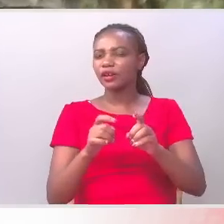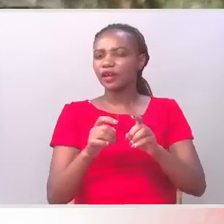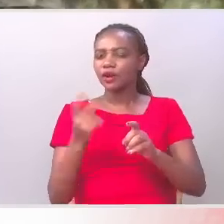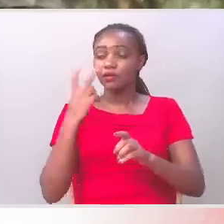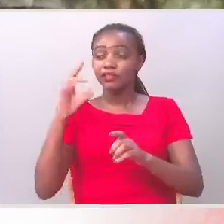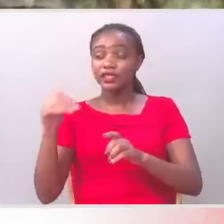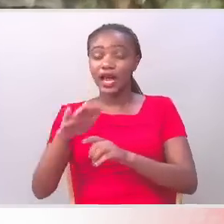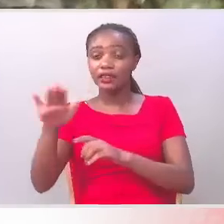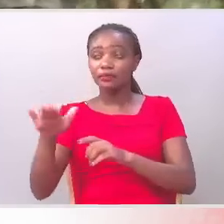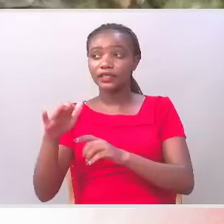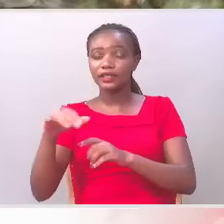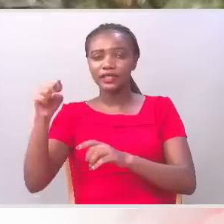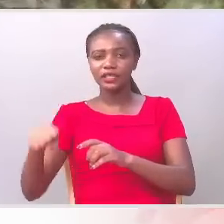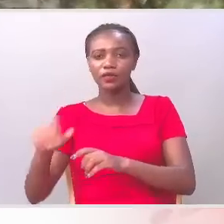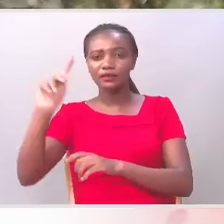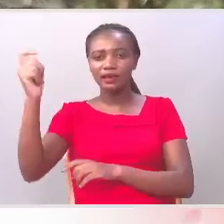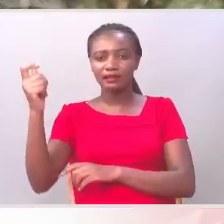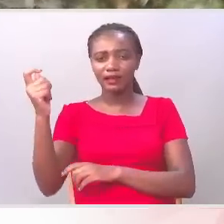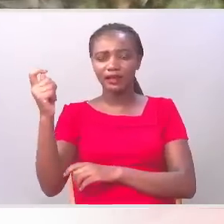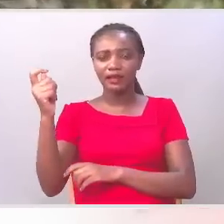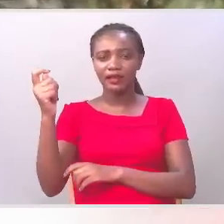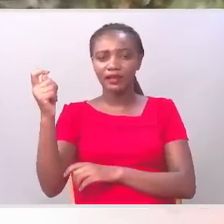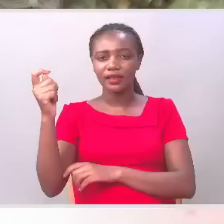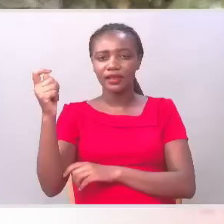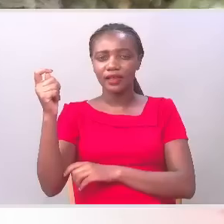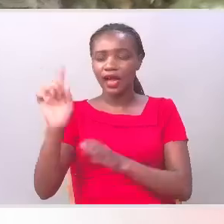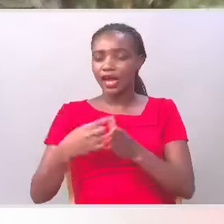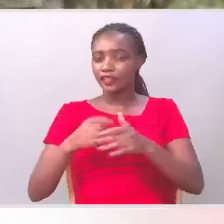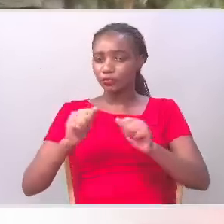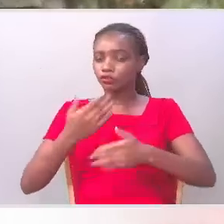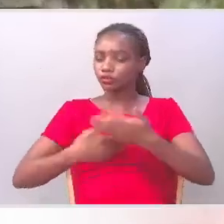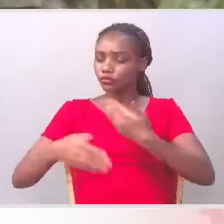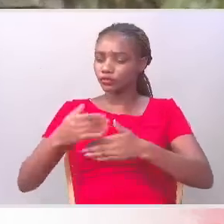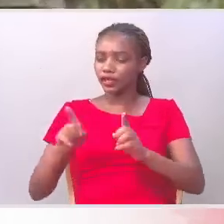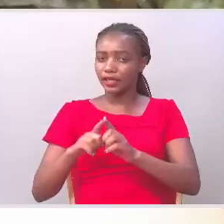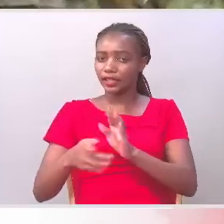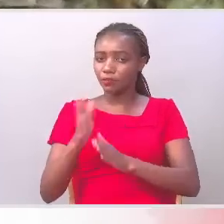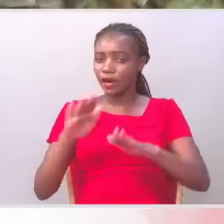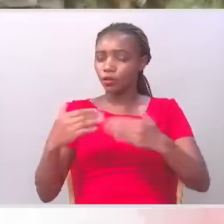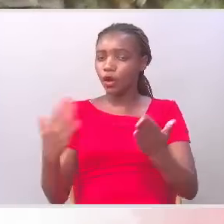Sava in southern Kenya, right down to Kipsing, so it's a big problem, and we're trying to engage in methodology to remove it.